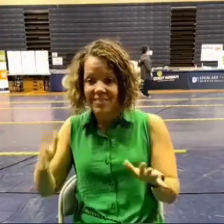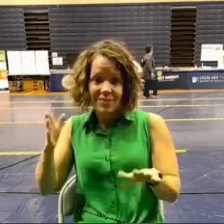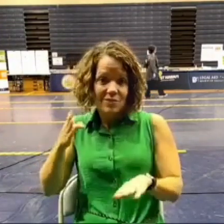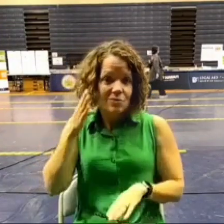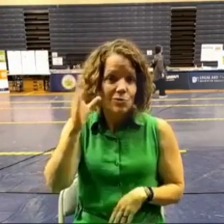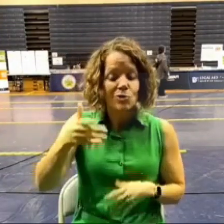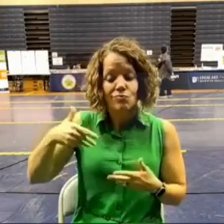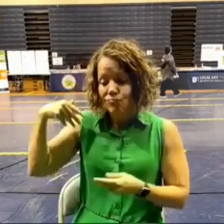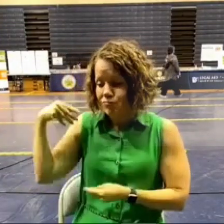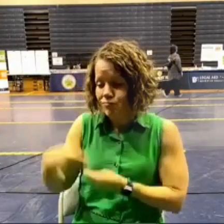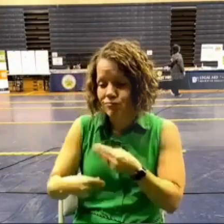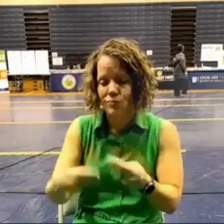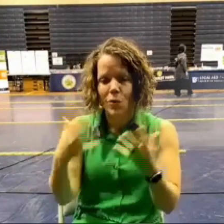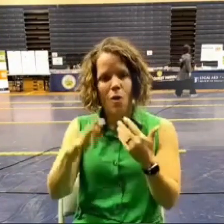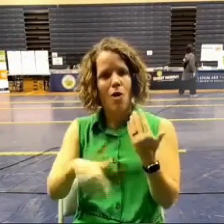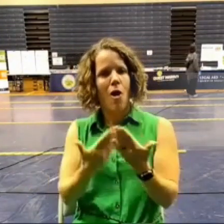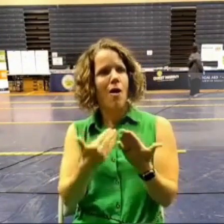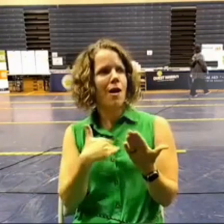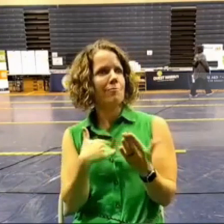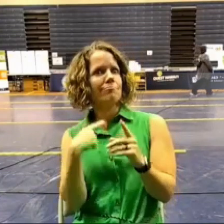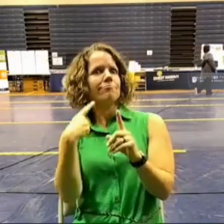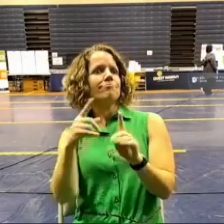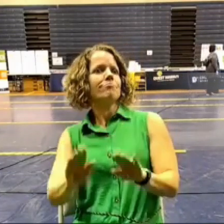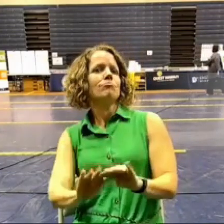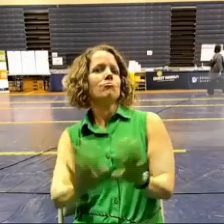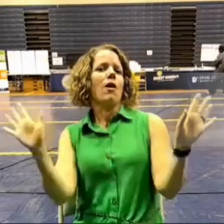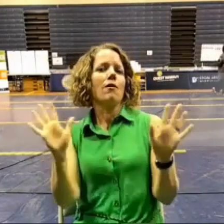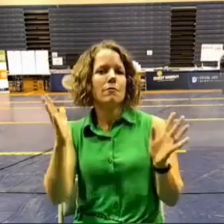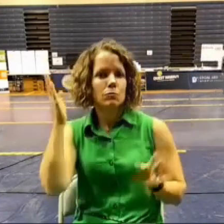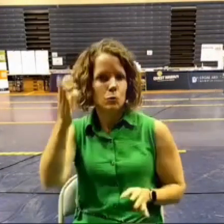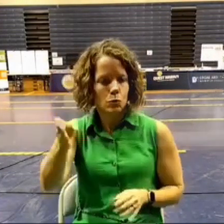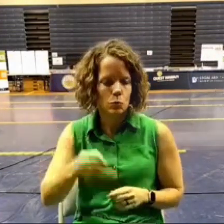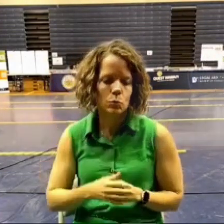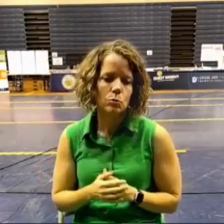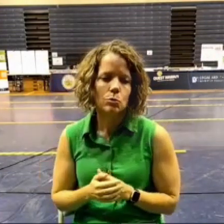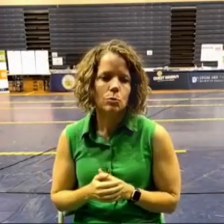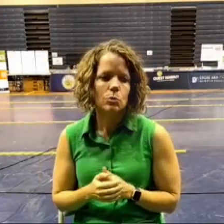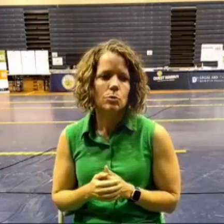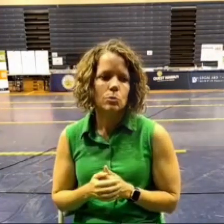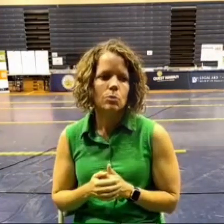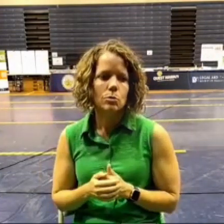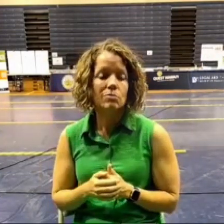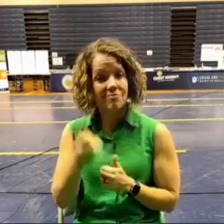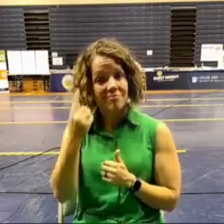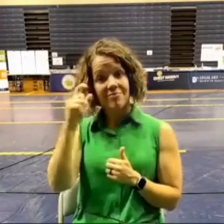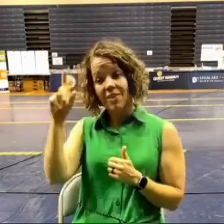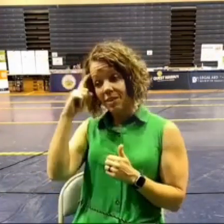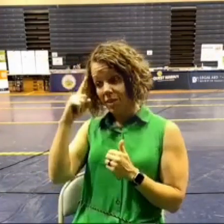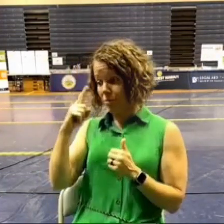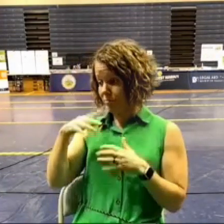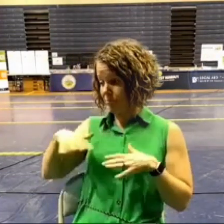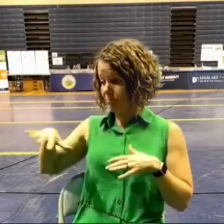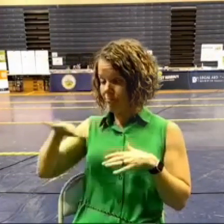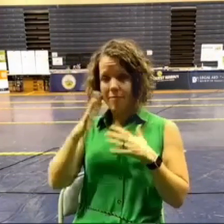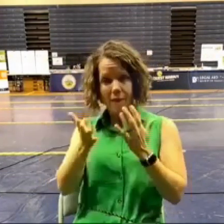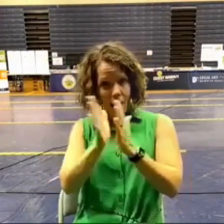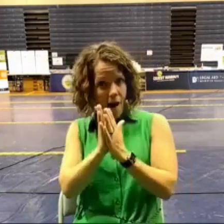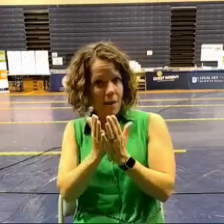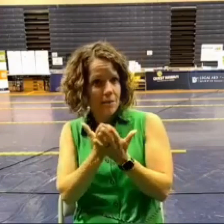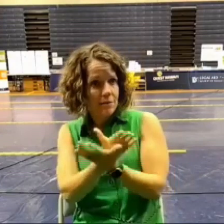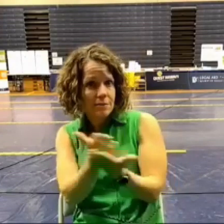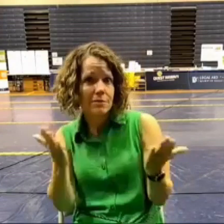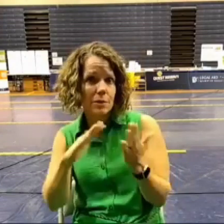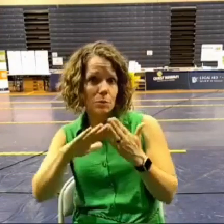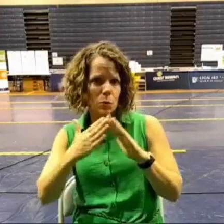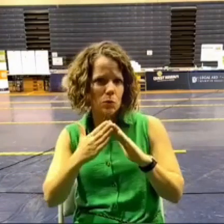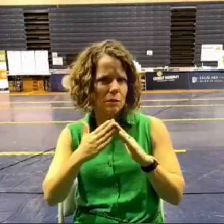else we wouldn't be doing this. We all want that. We're asking for you guys' help. Yeah, government is asking community,